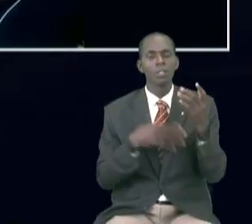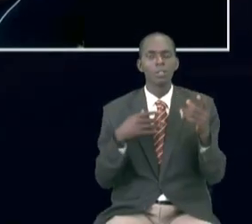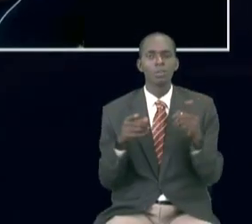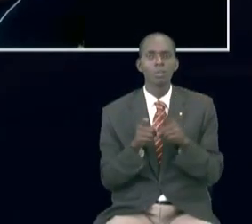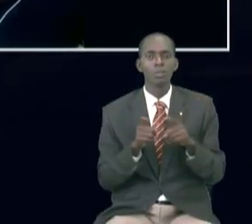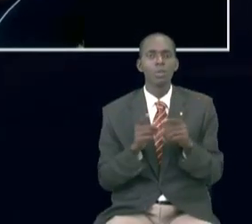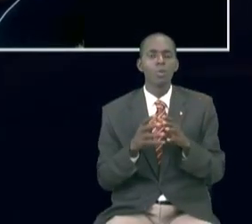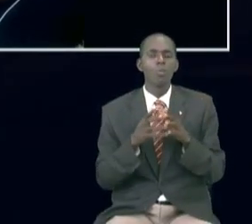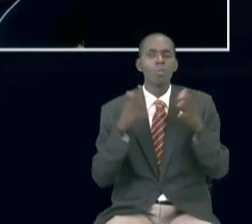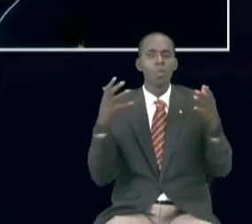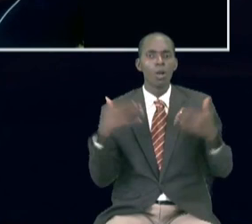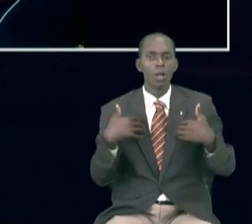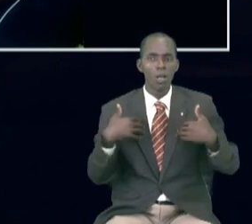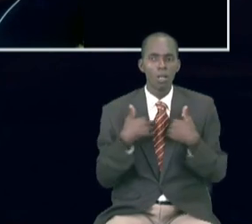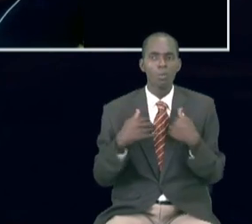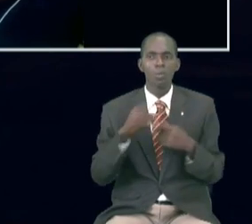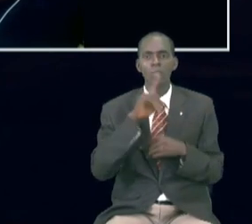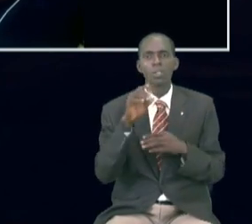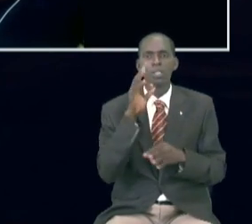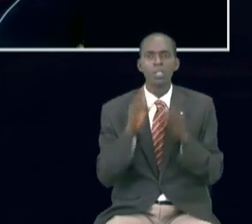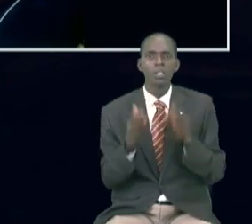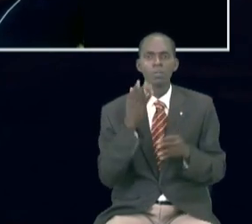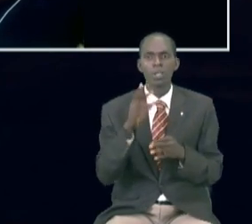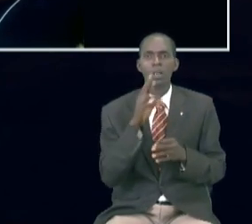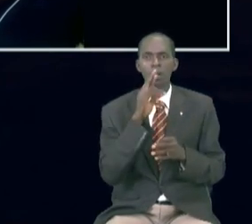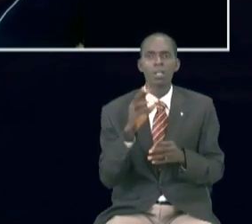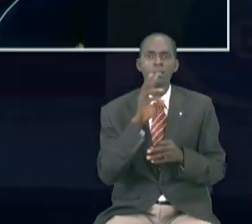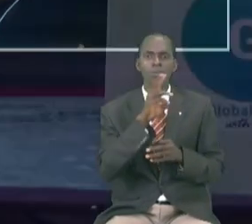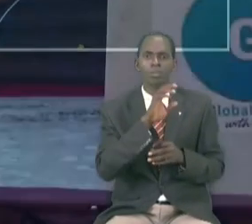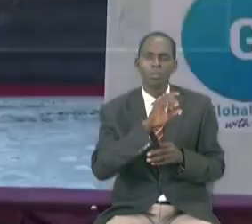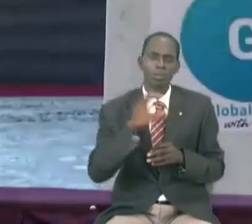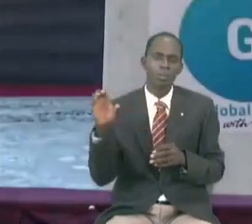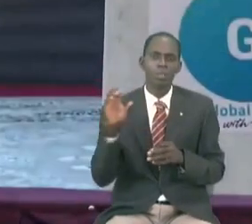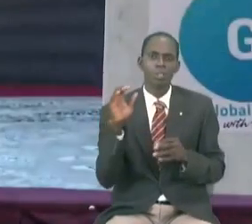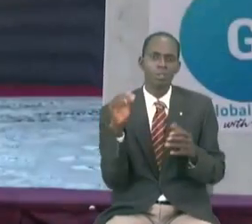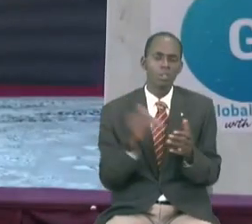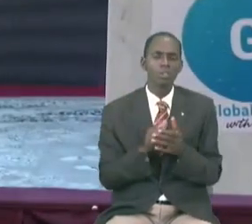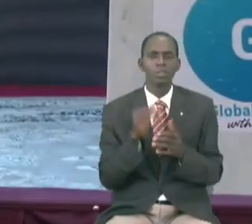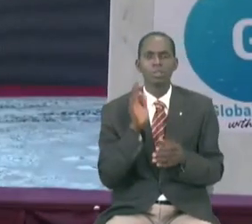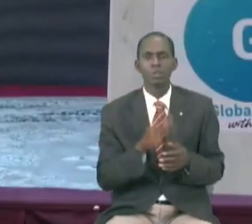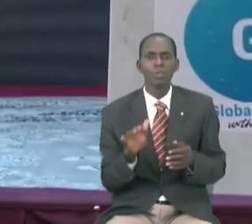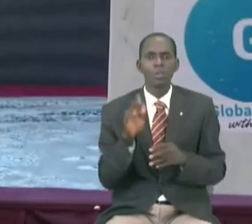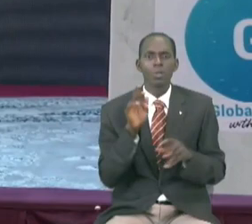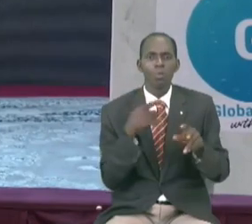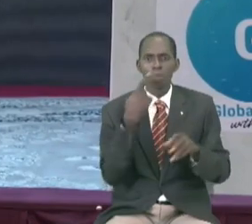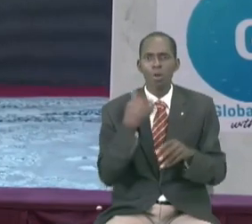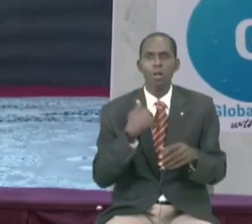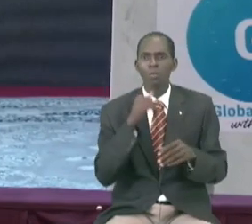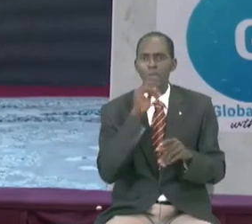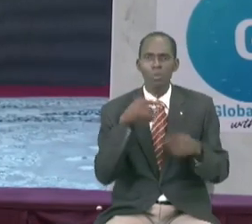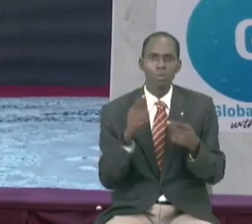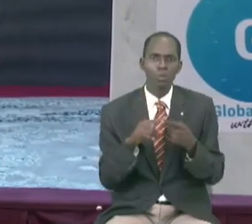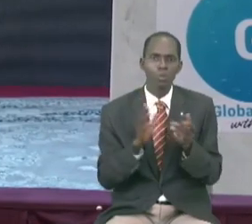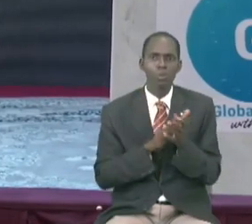to school and they don't know their right hand from their left hand, how many mothers are there? Maybe